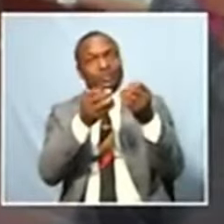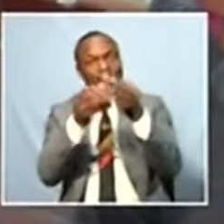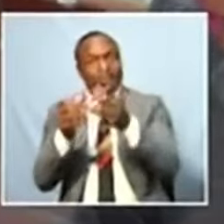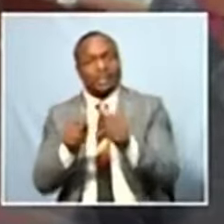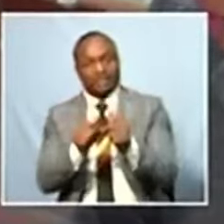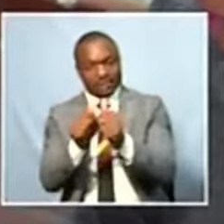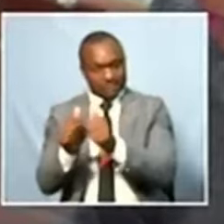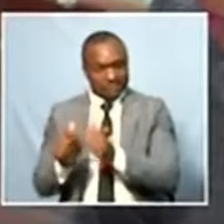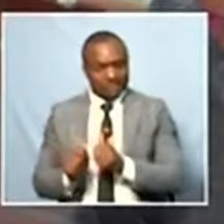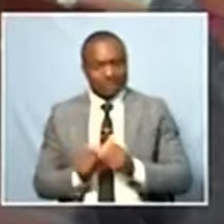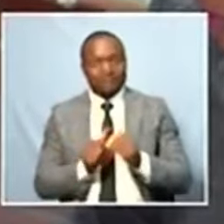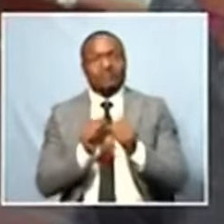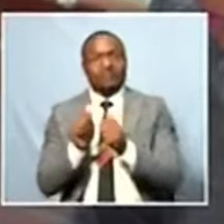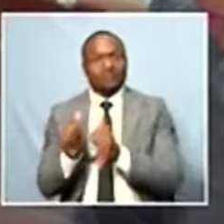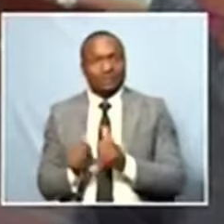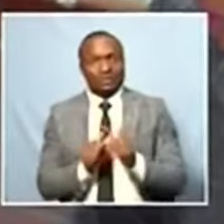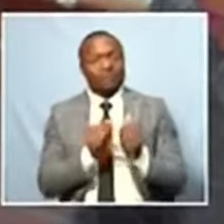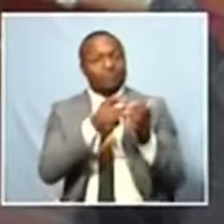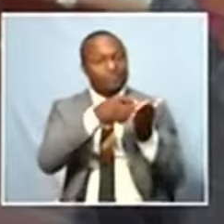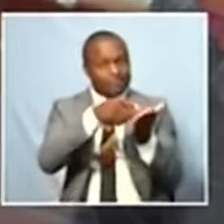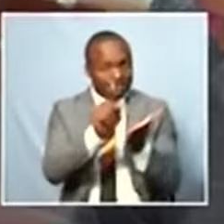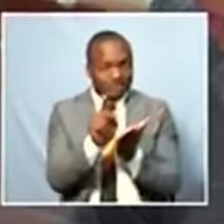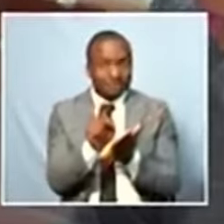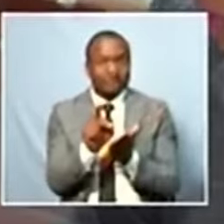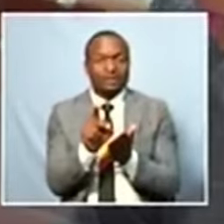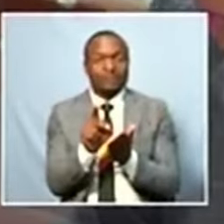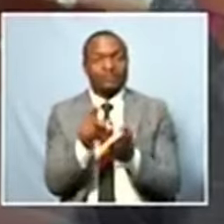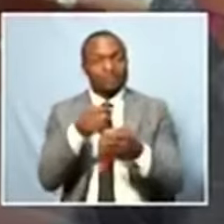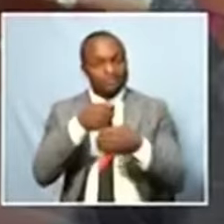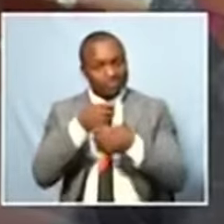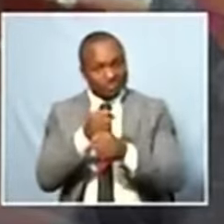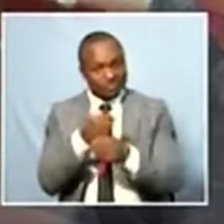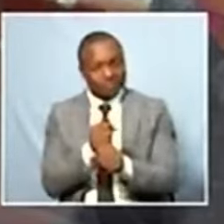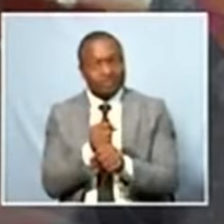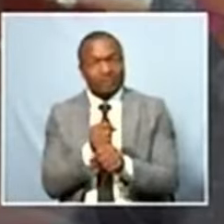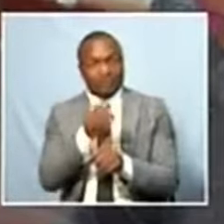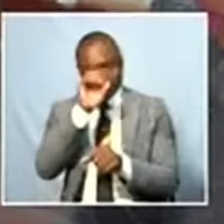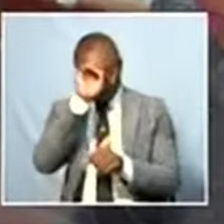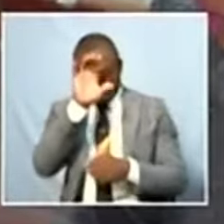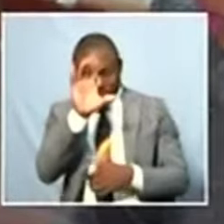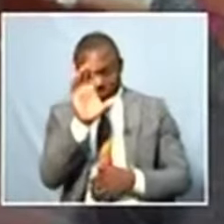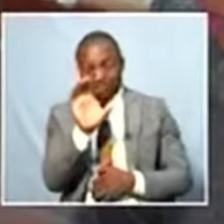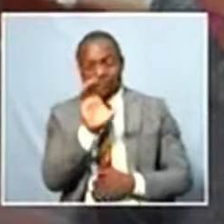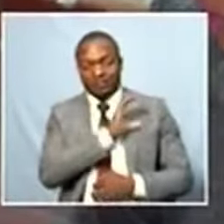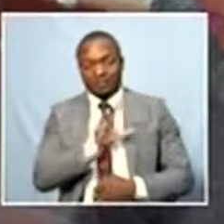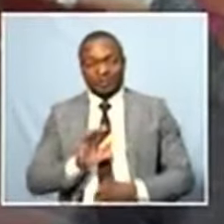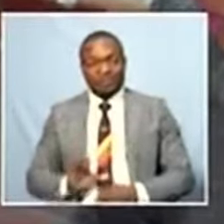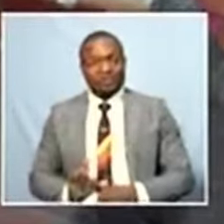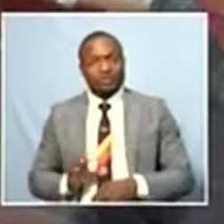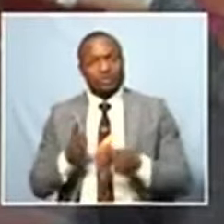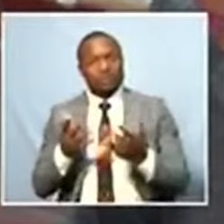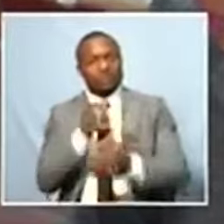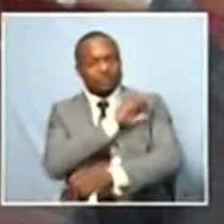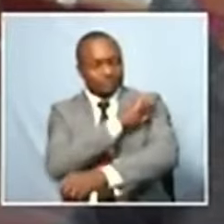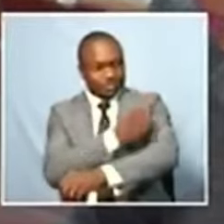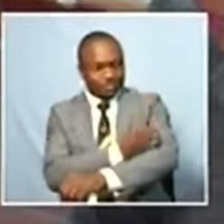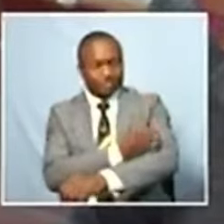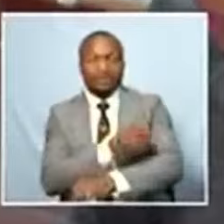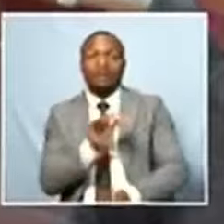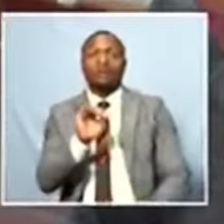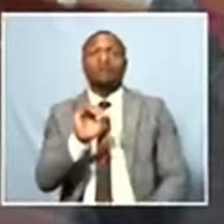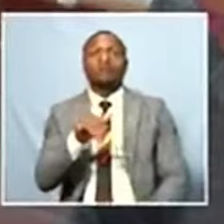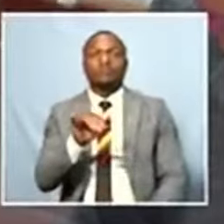activities where payments are being made, like from mining companies or energy.